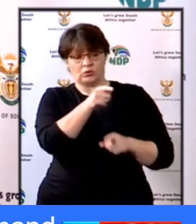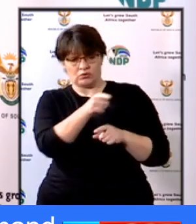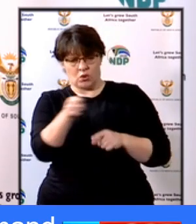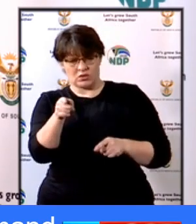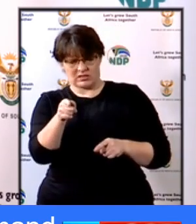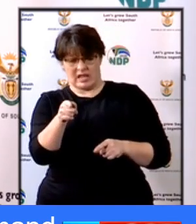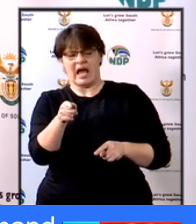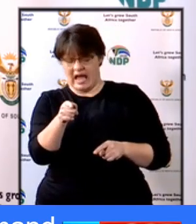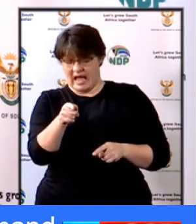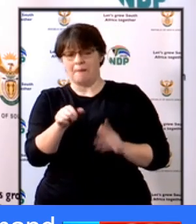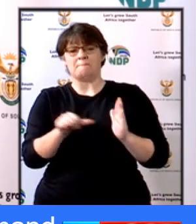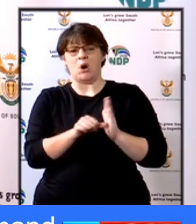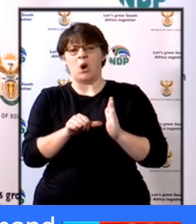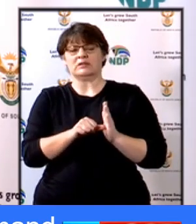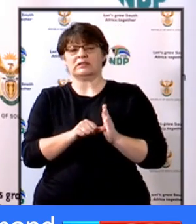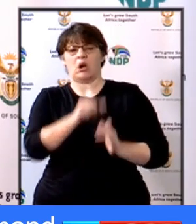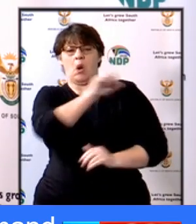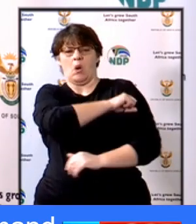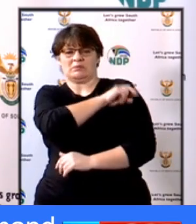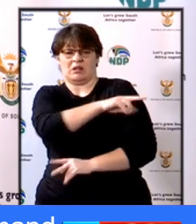most essential services.